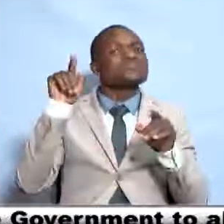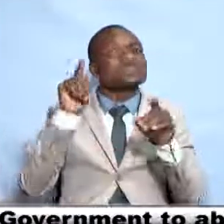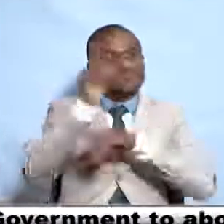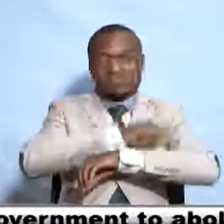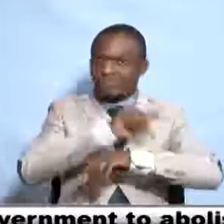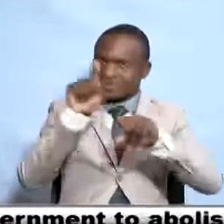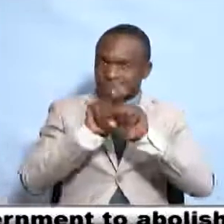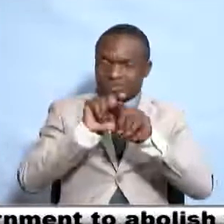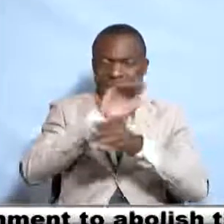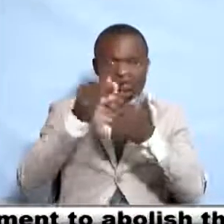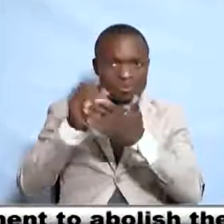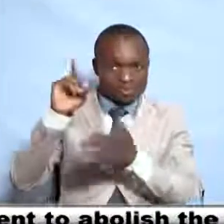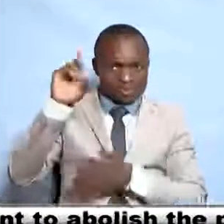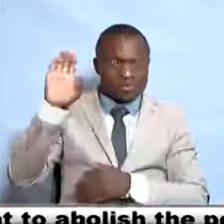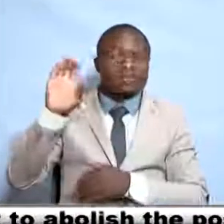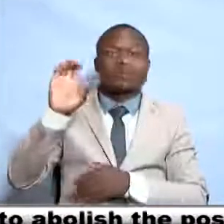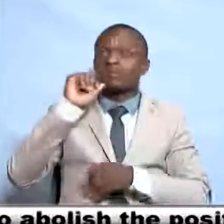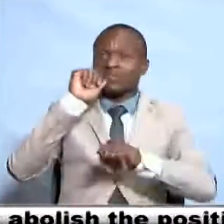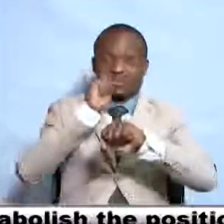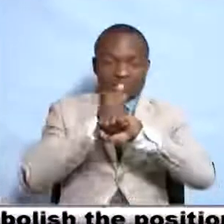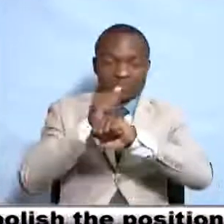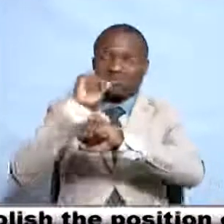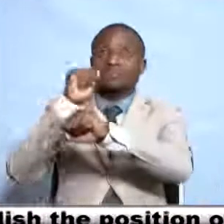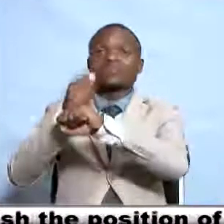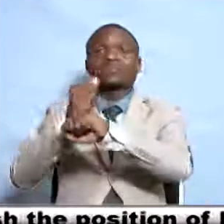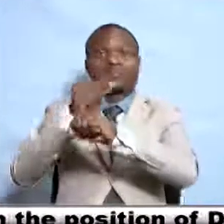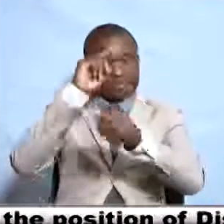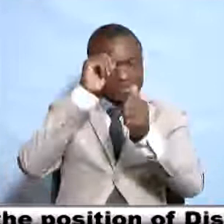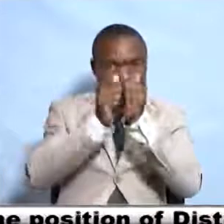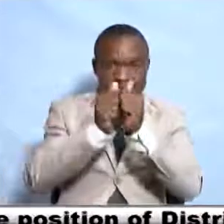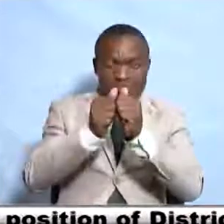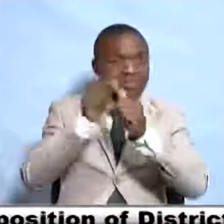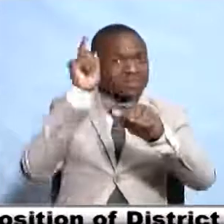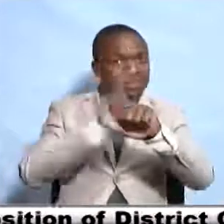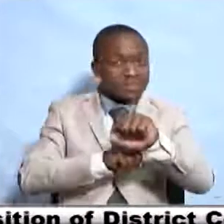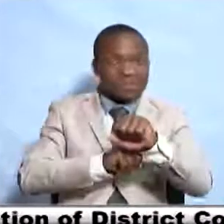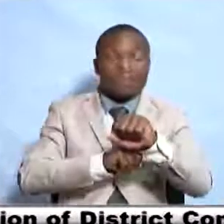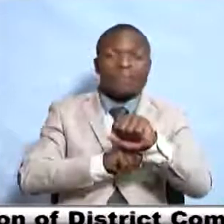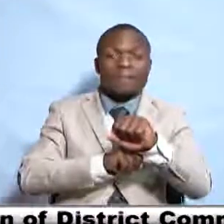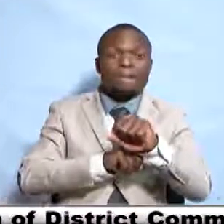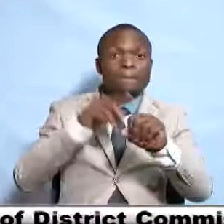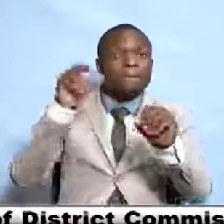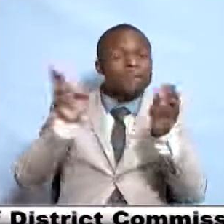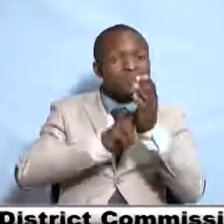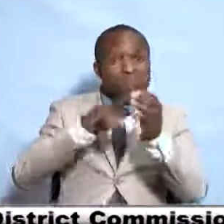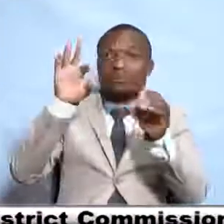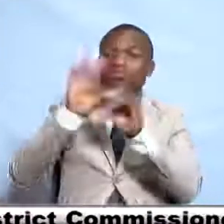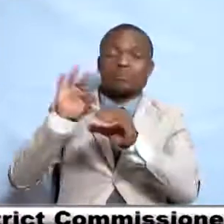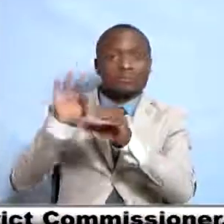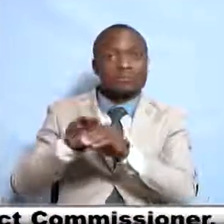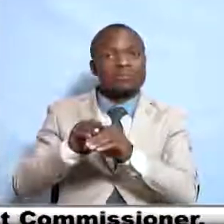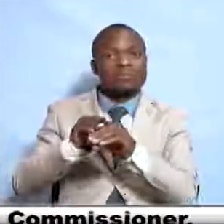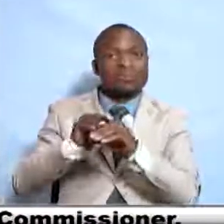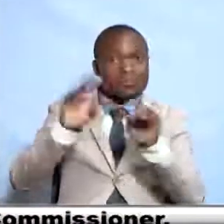who were appointed as DCs were appointed simply because during the by-election they put in resources, or during a by-election they